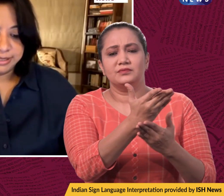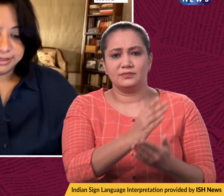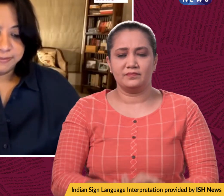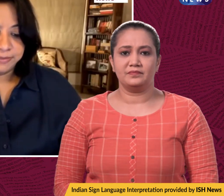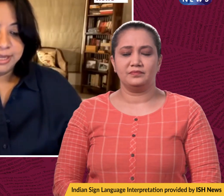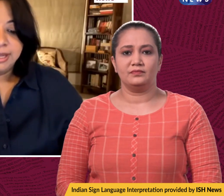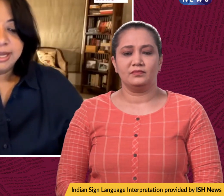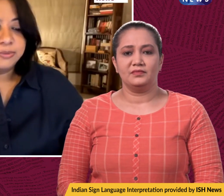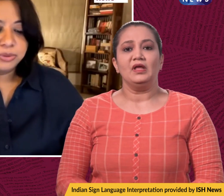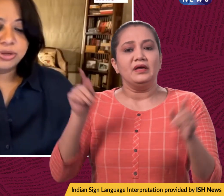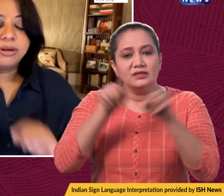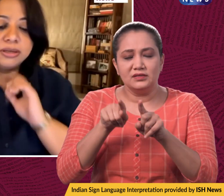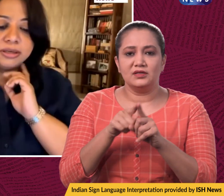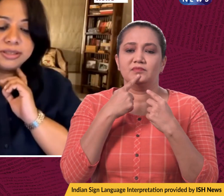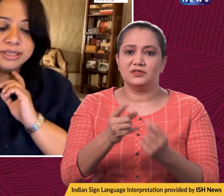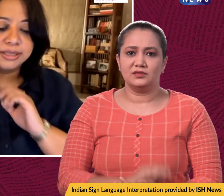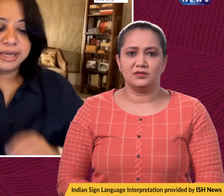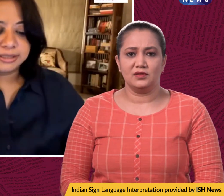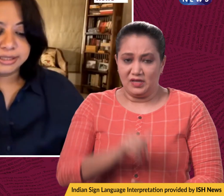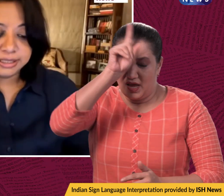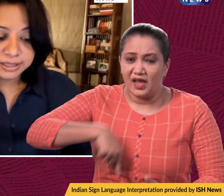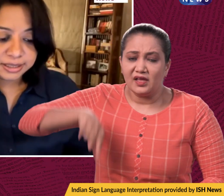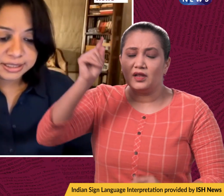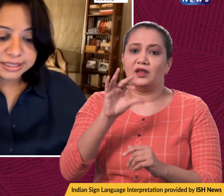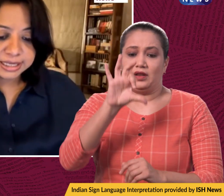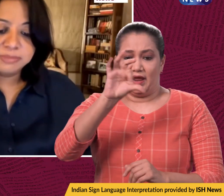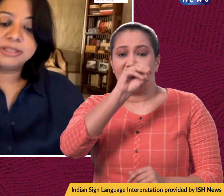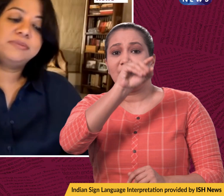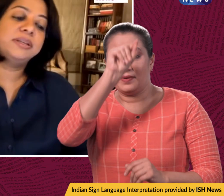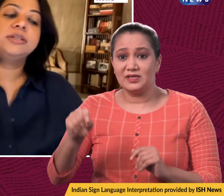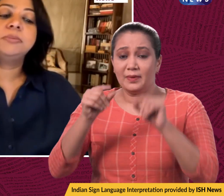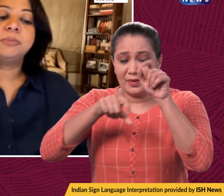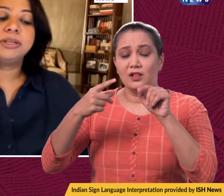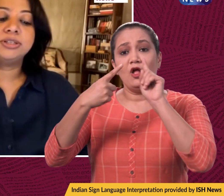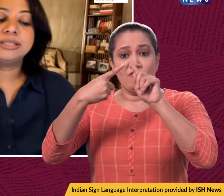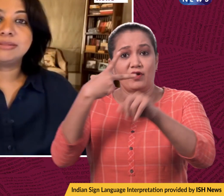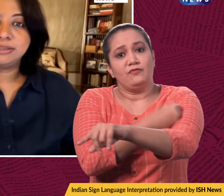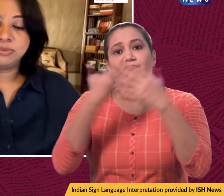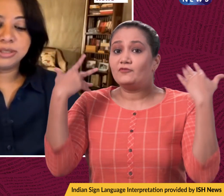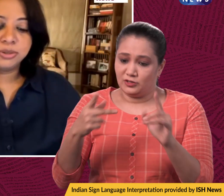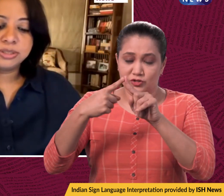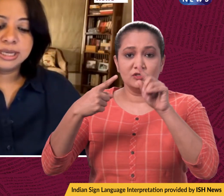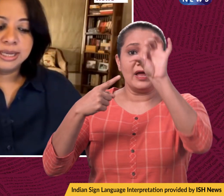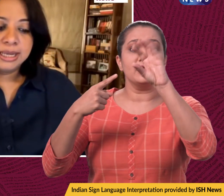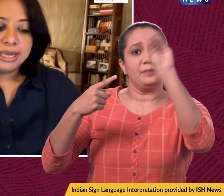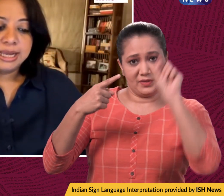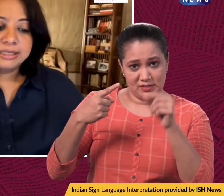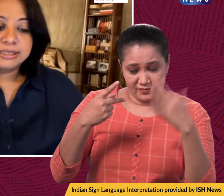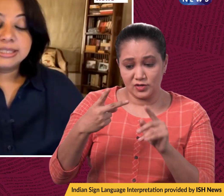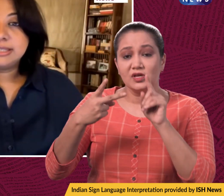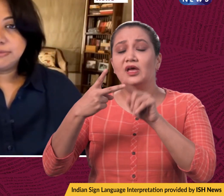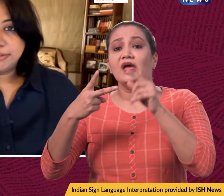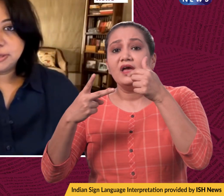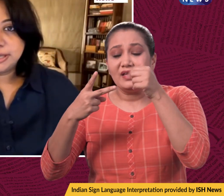to vaccinate." And it goes on to say that in India, at least 90% of the eligible population has received 1 dose